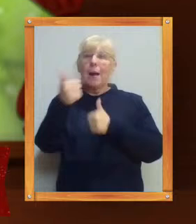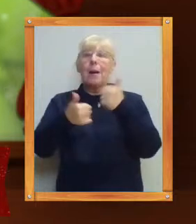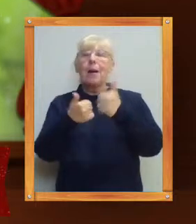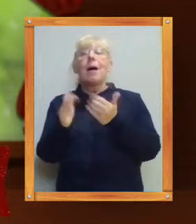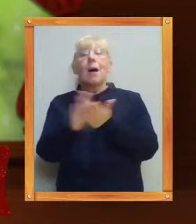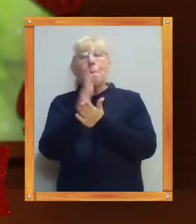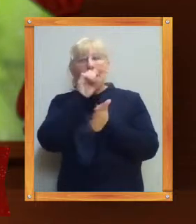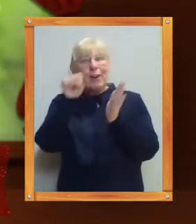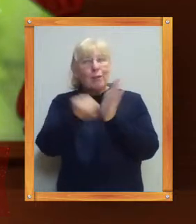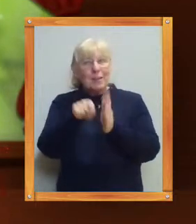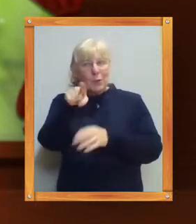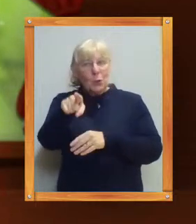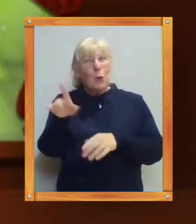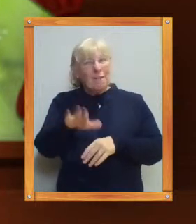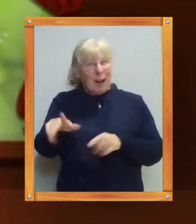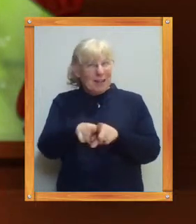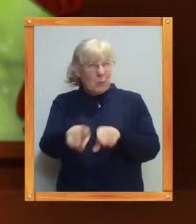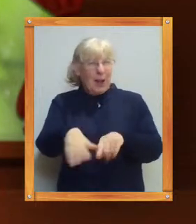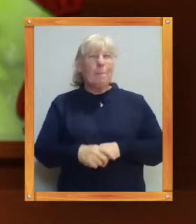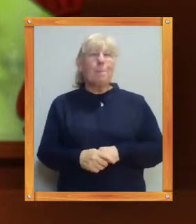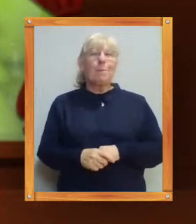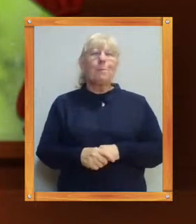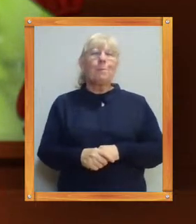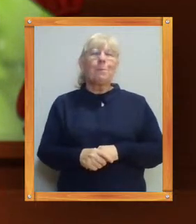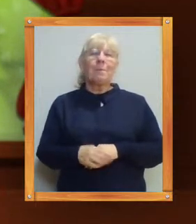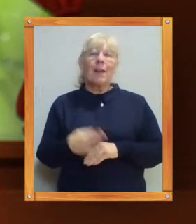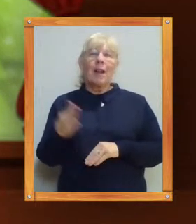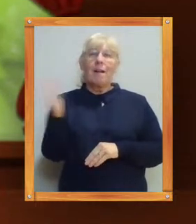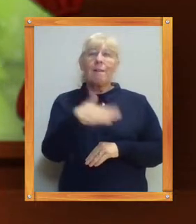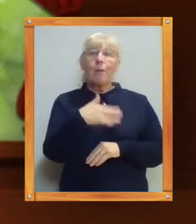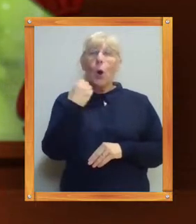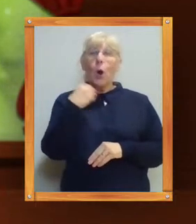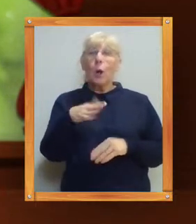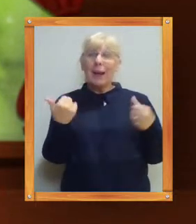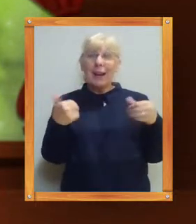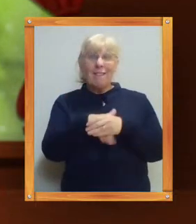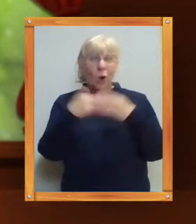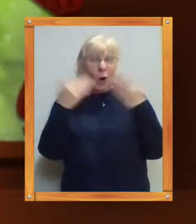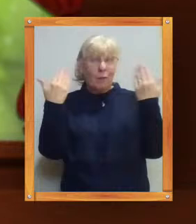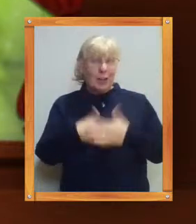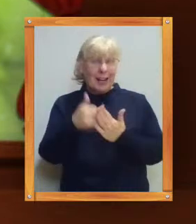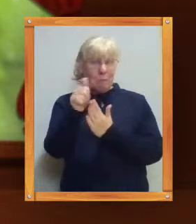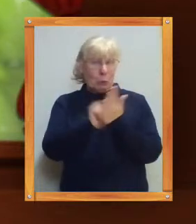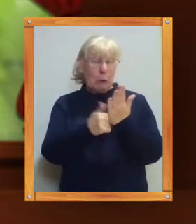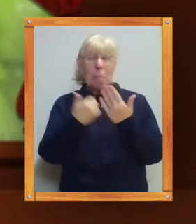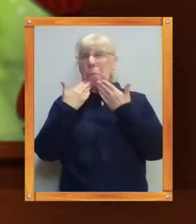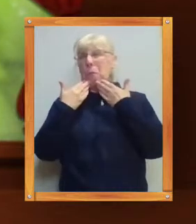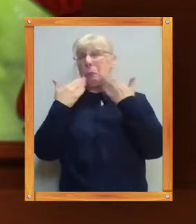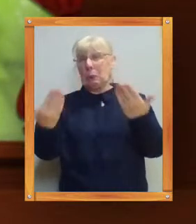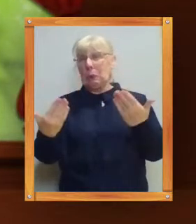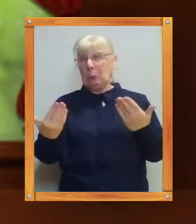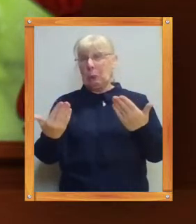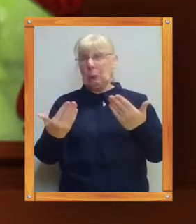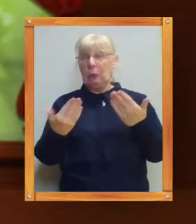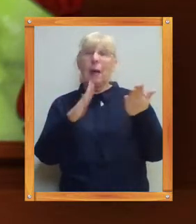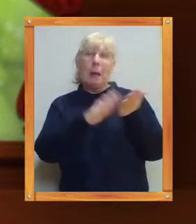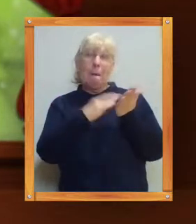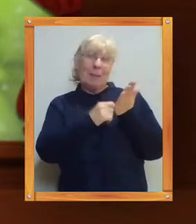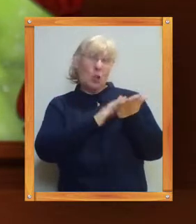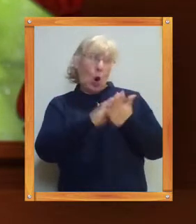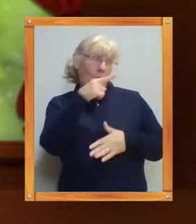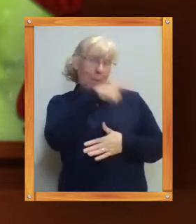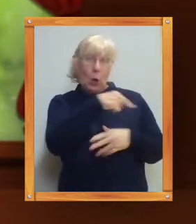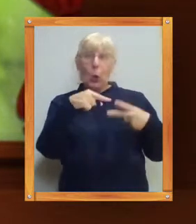want to say thanks to everybody who has been involved in tonight's show and helped put it together. Mr Hullabaloo, Santa,